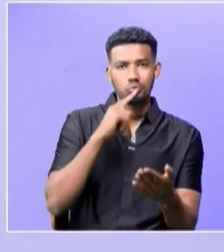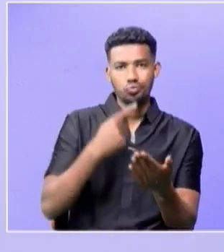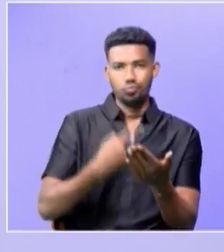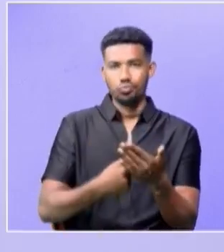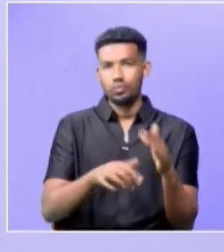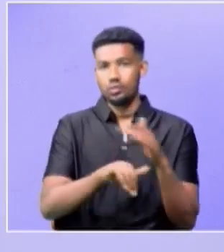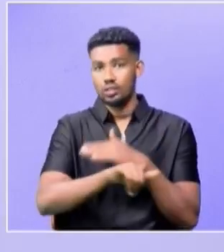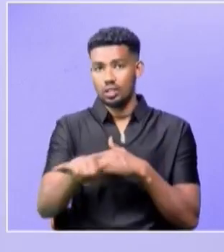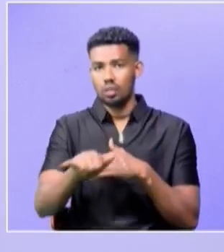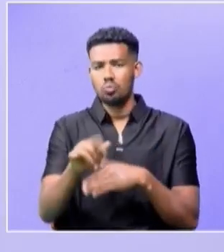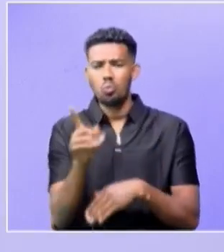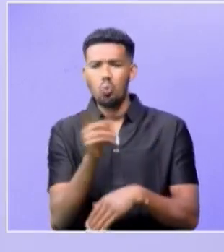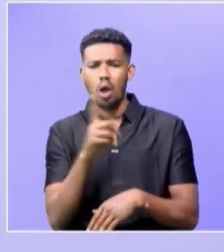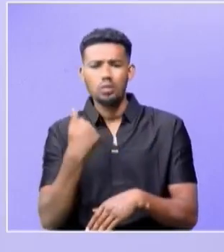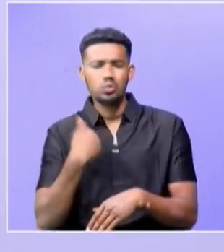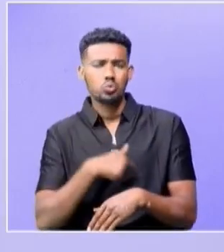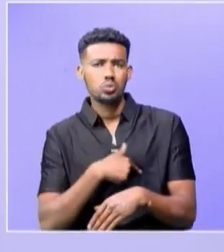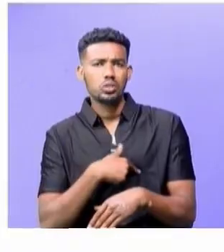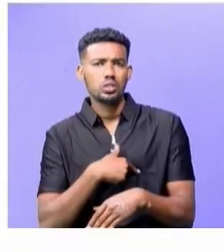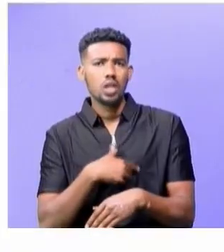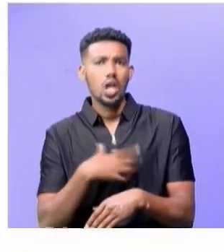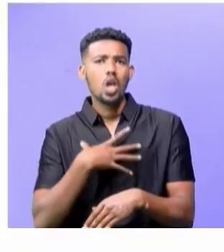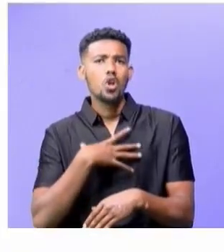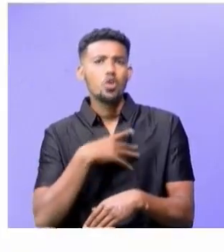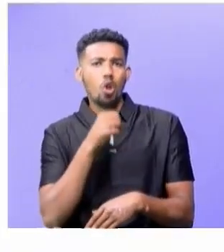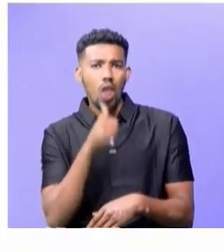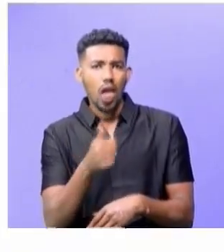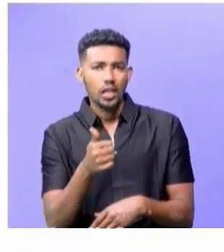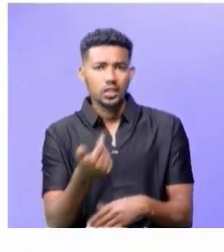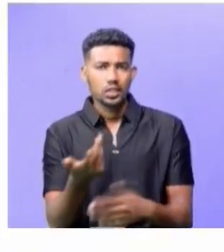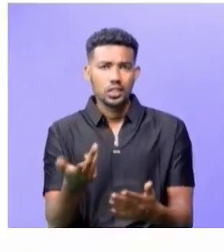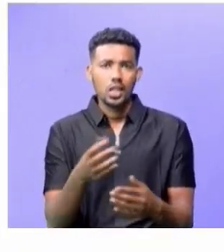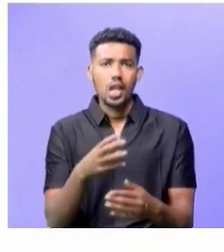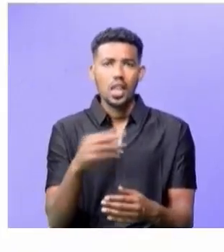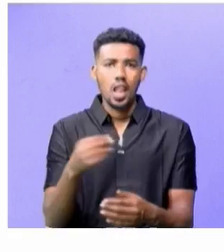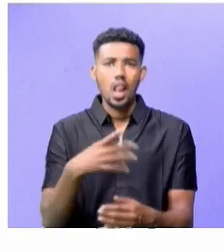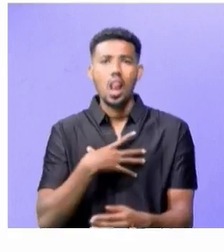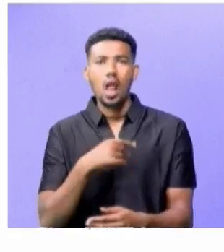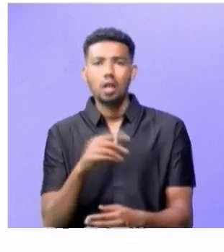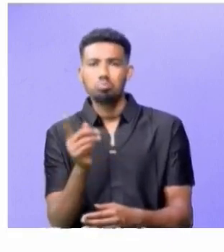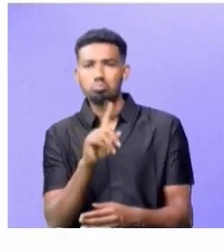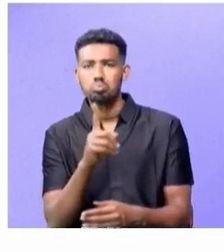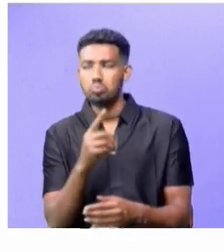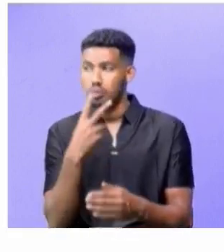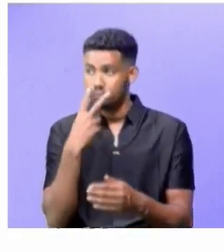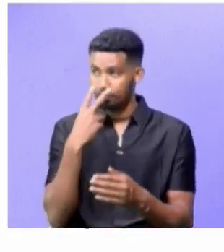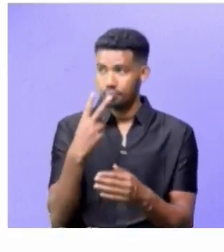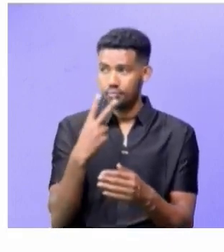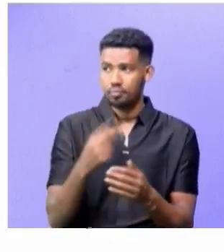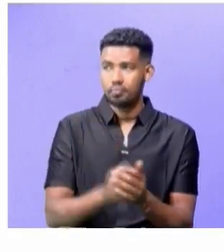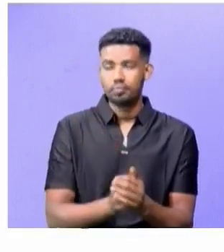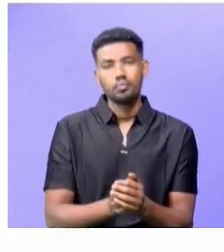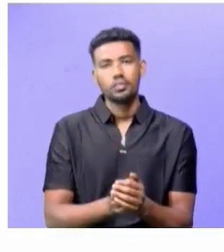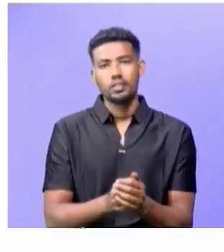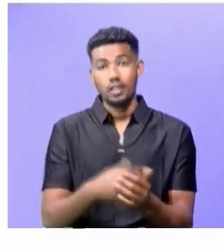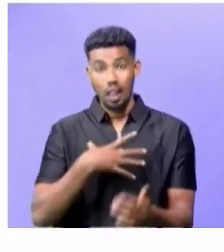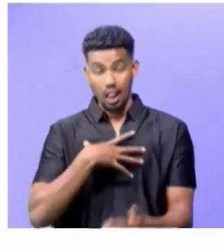and what you don't like also. Here is like for positive.